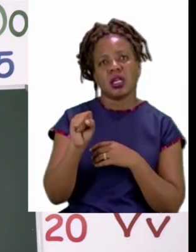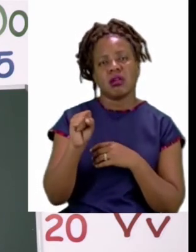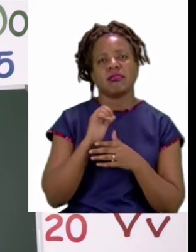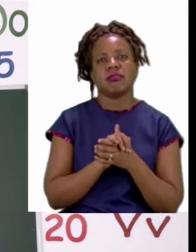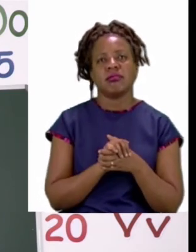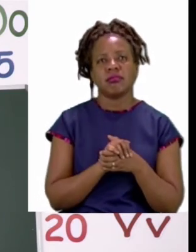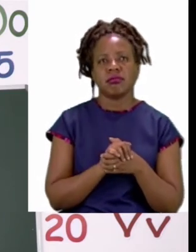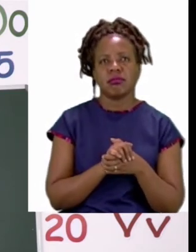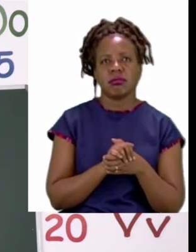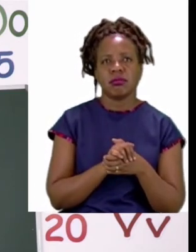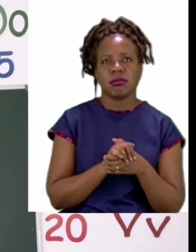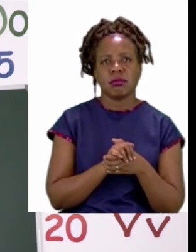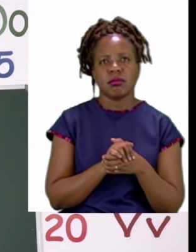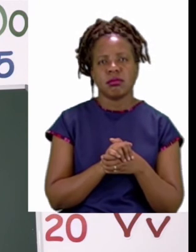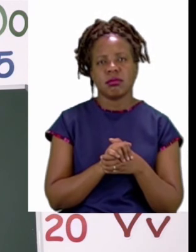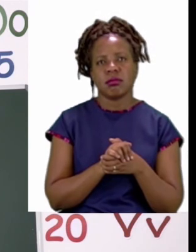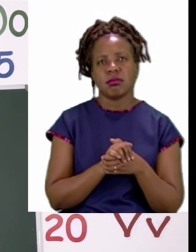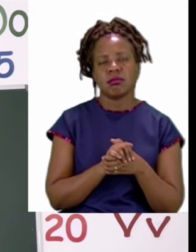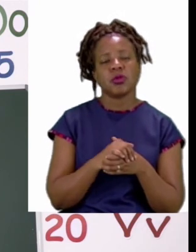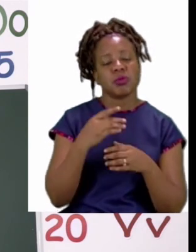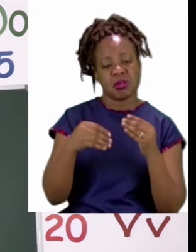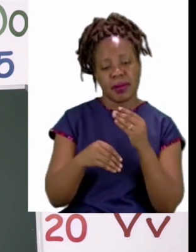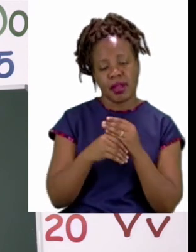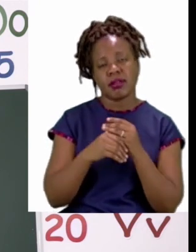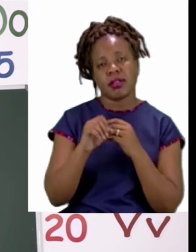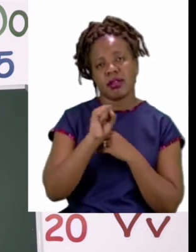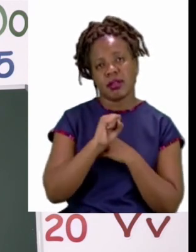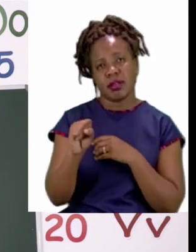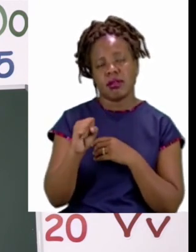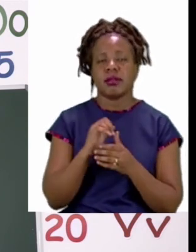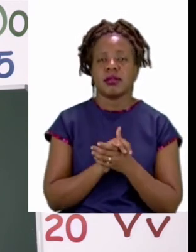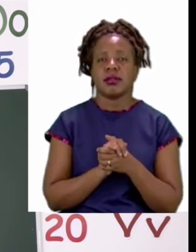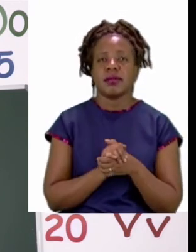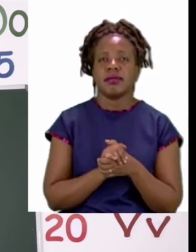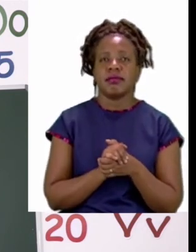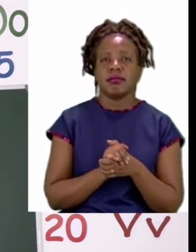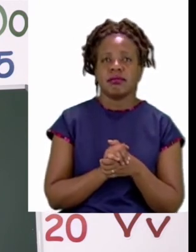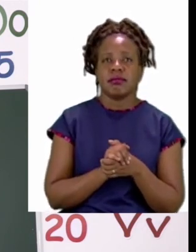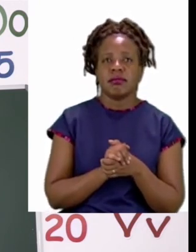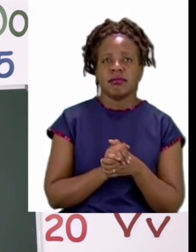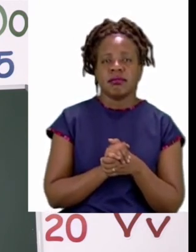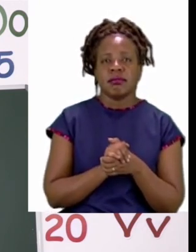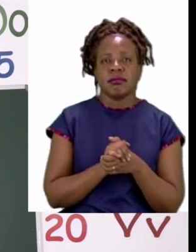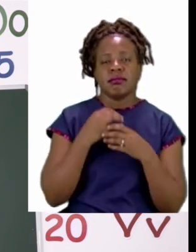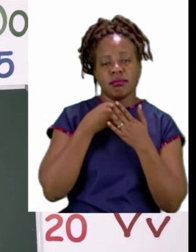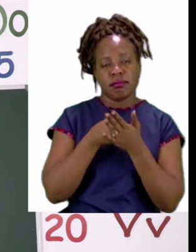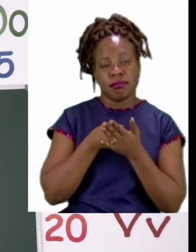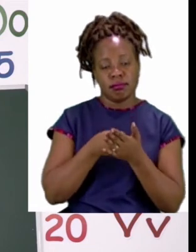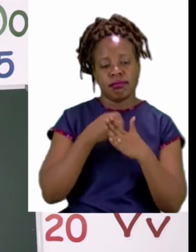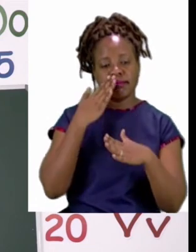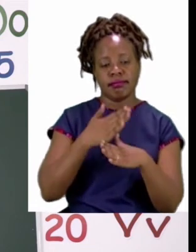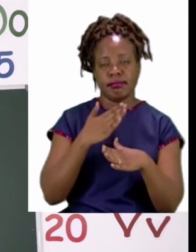she walks. Now that we know our simple rule, let's try our